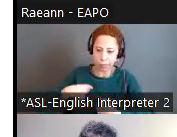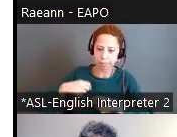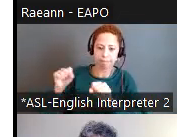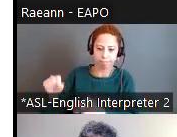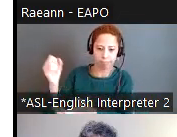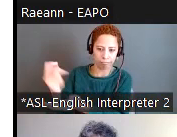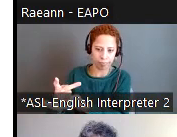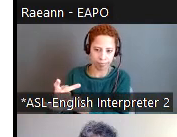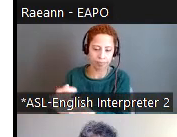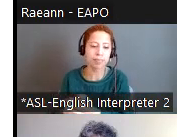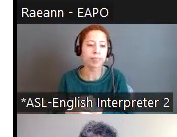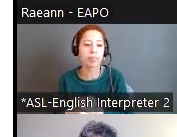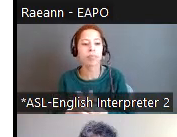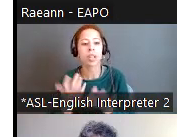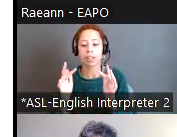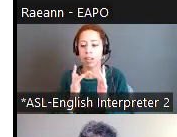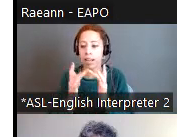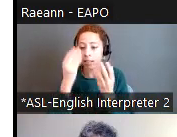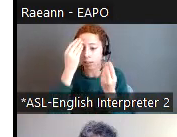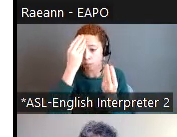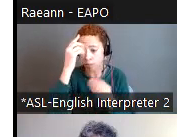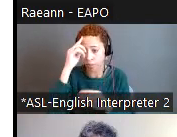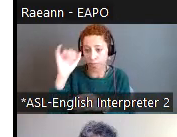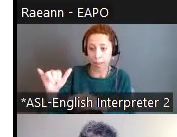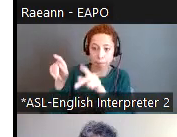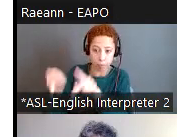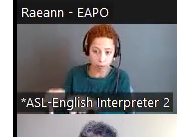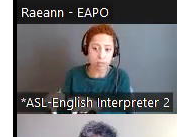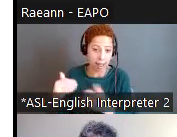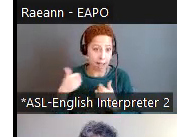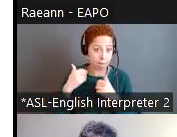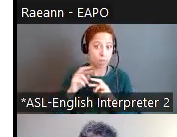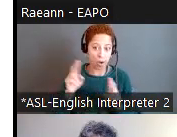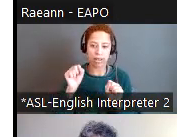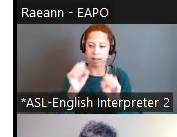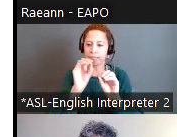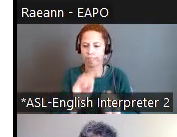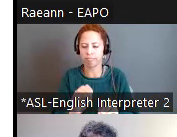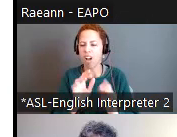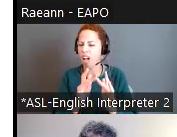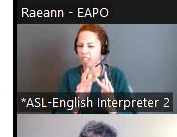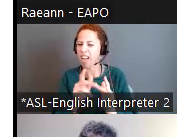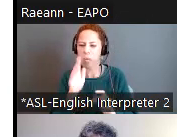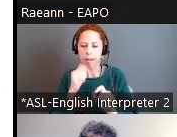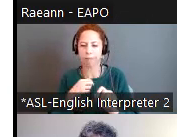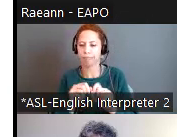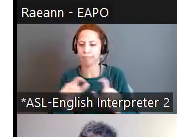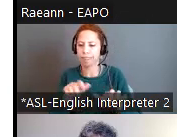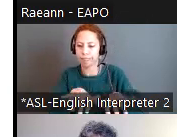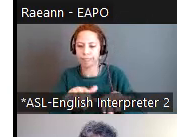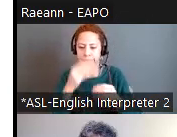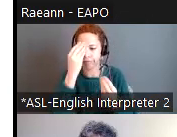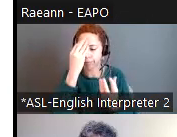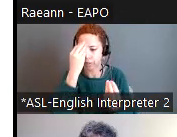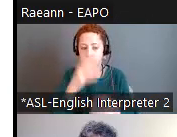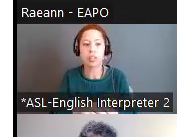got the contact information for your attorney, the program will allow you to put that in as well so that you can make sure the healthcare provider knows how to call